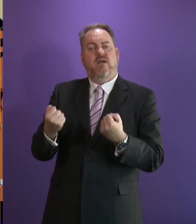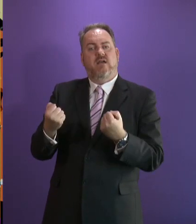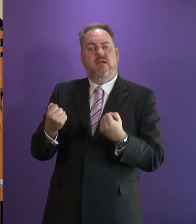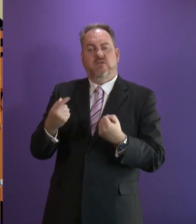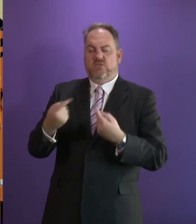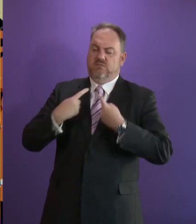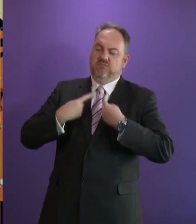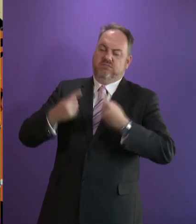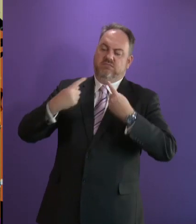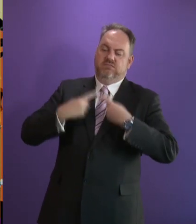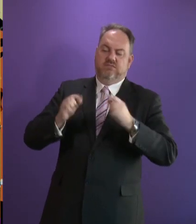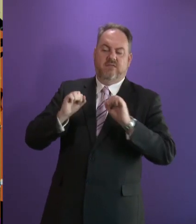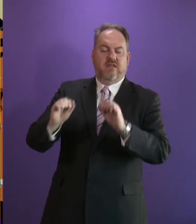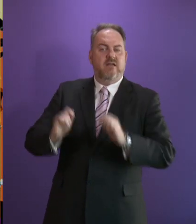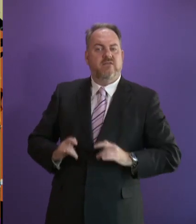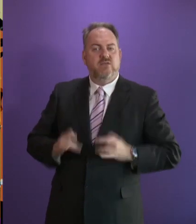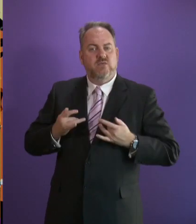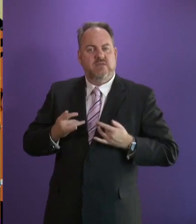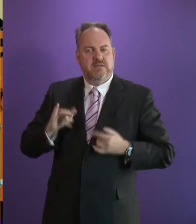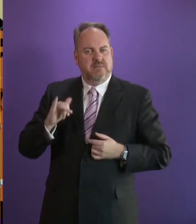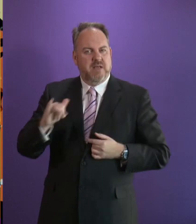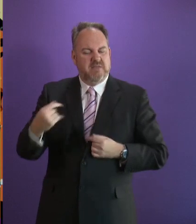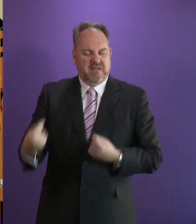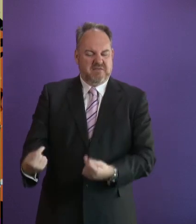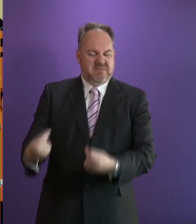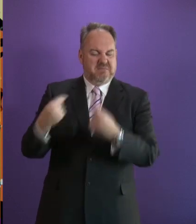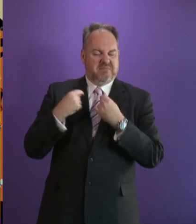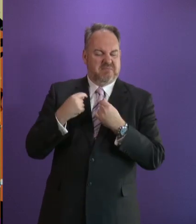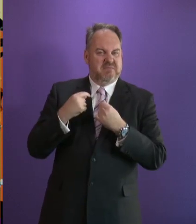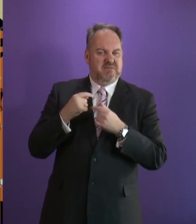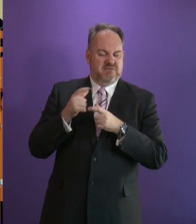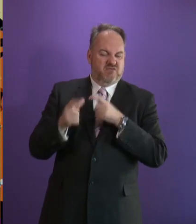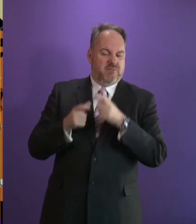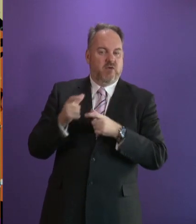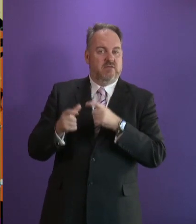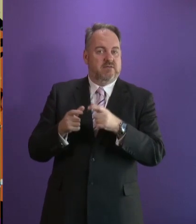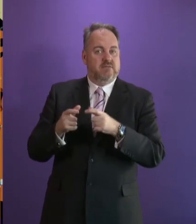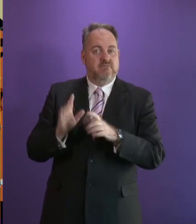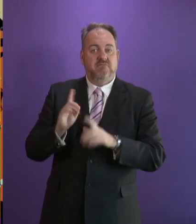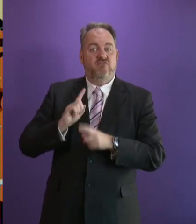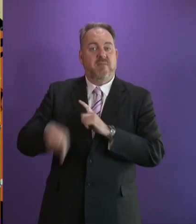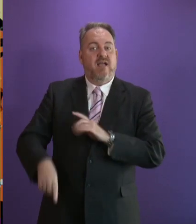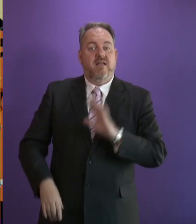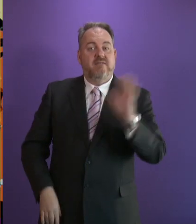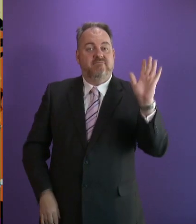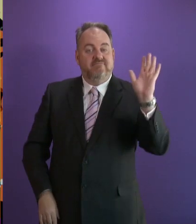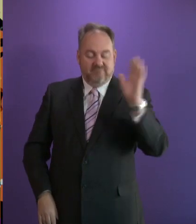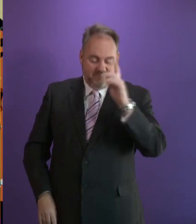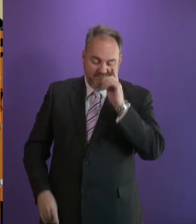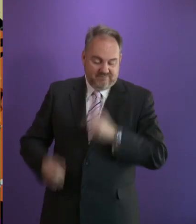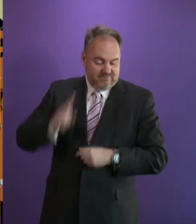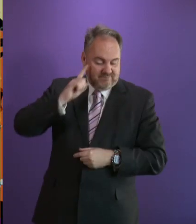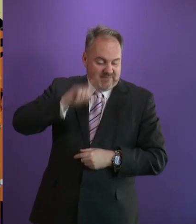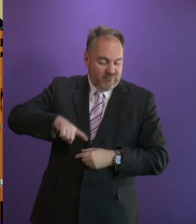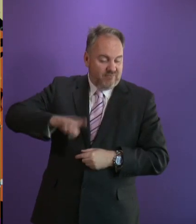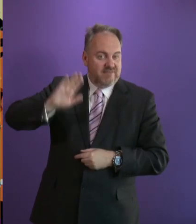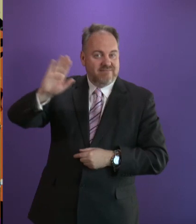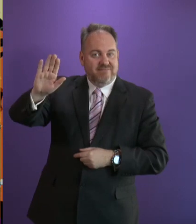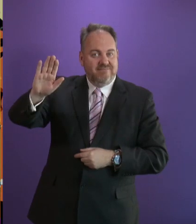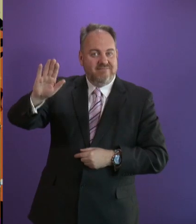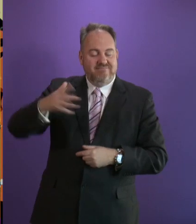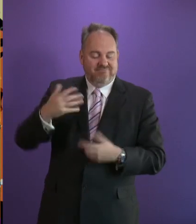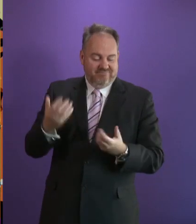I know whenever I get a kind of slightly dodgy response to a tweet or something maybe not very nice, I don't reply to it anymore. I don't kind of